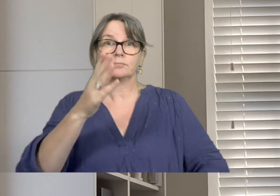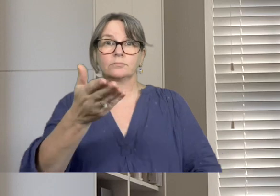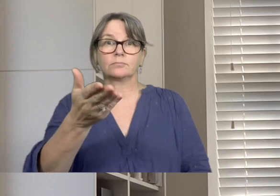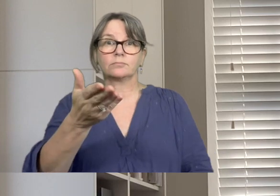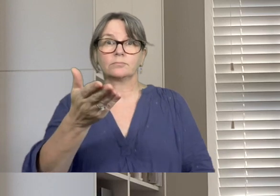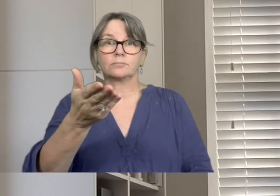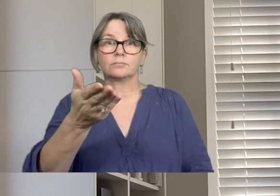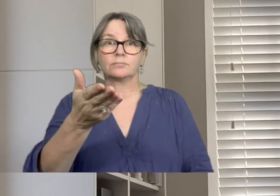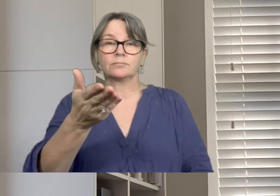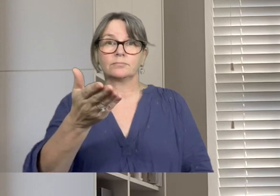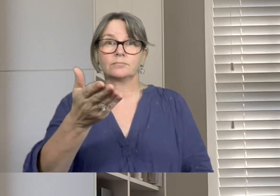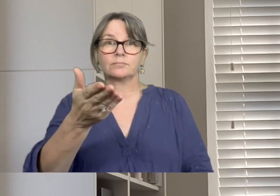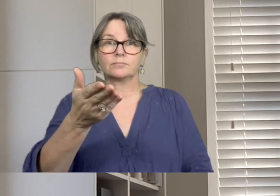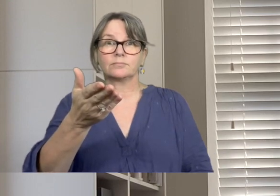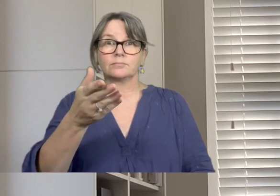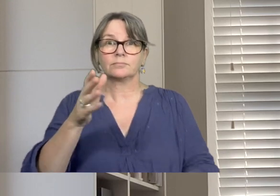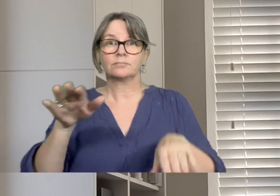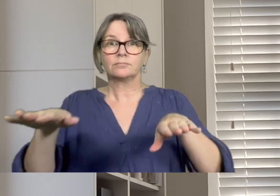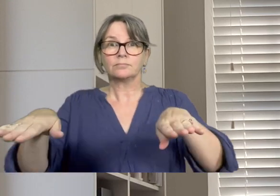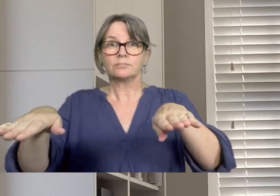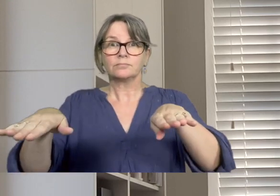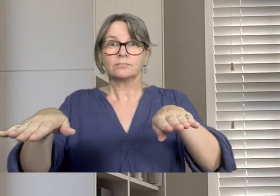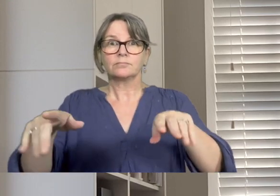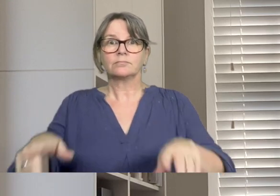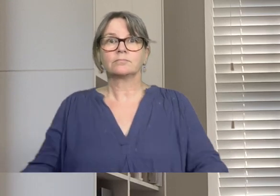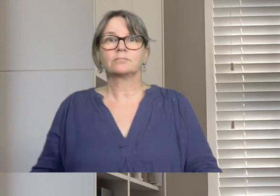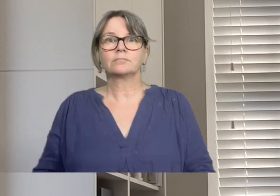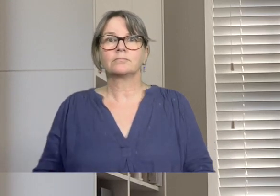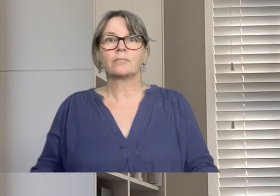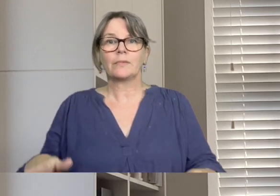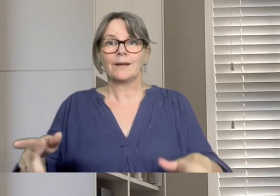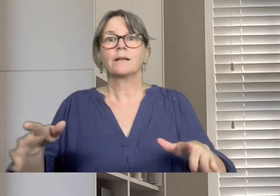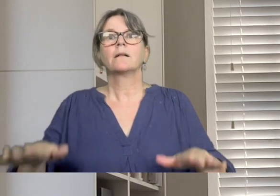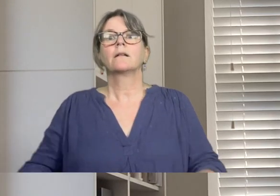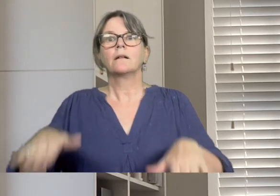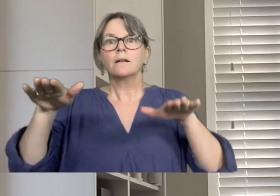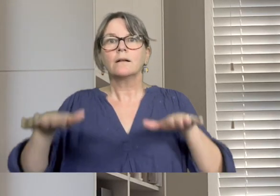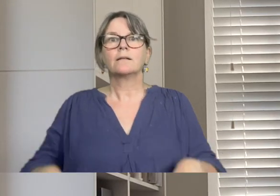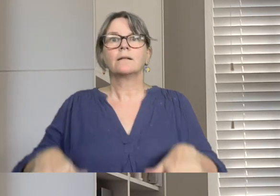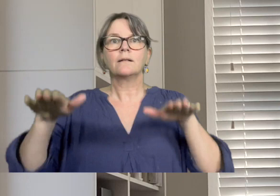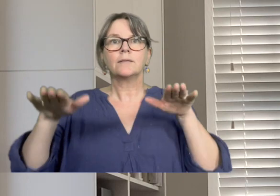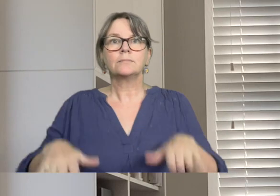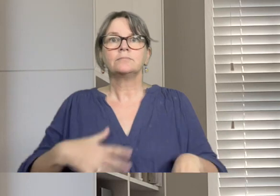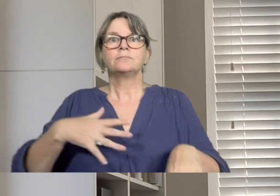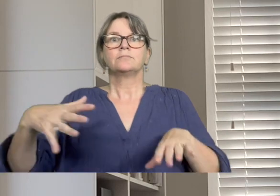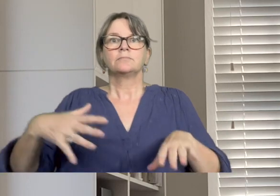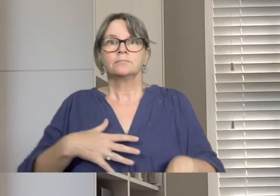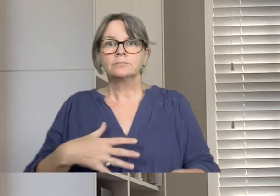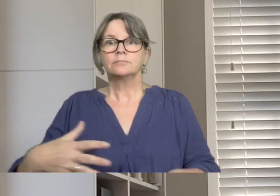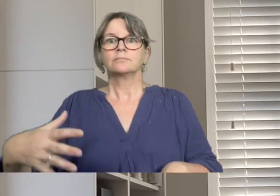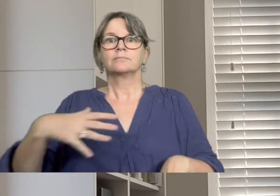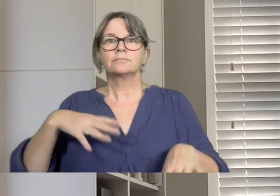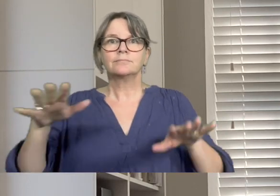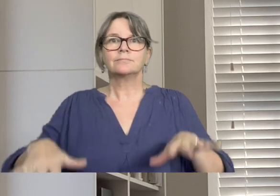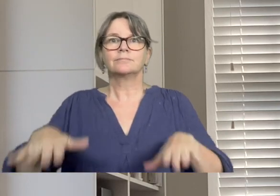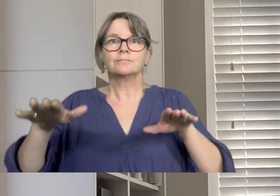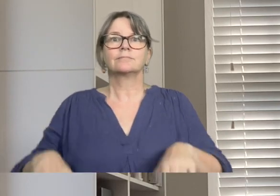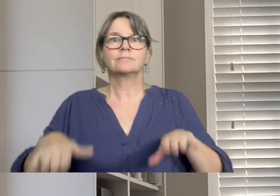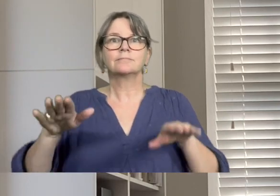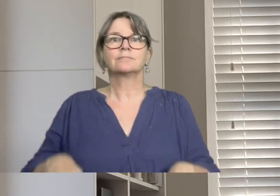horrible. So reach to the other side of the mat and curl yourself forwards. We pulse the hands, we breathe in for 5 and out.